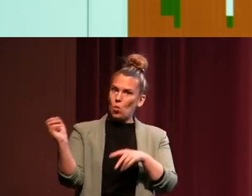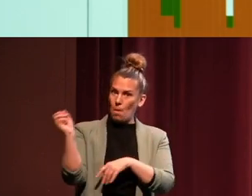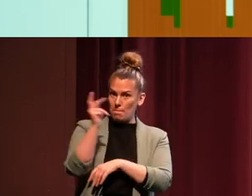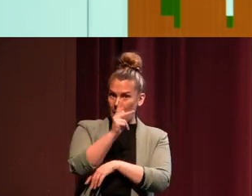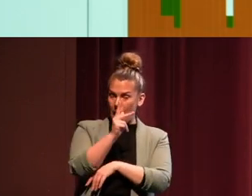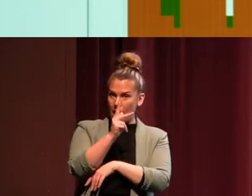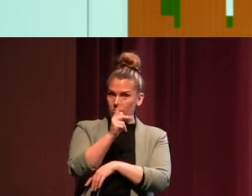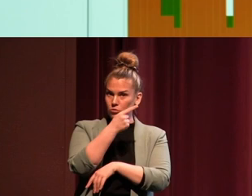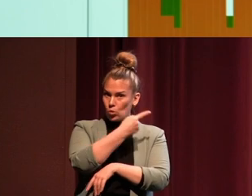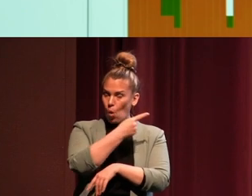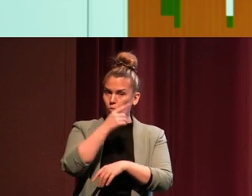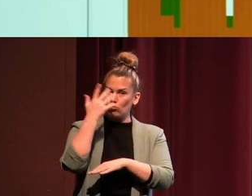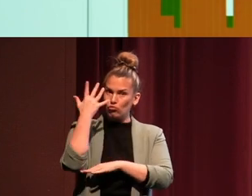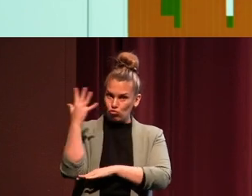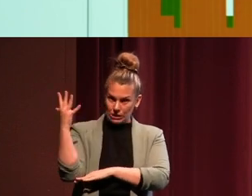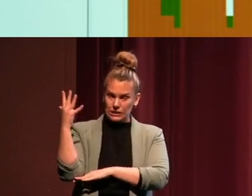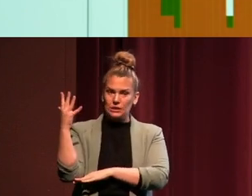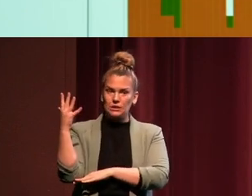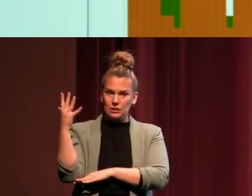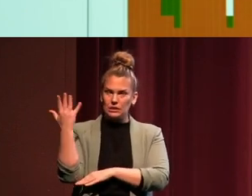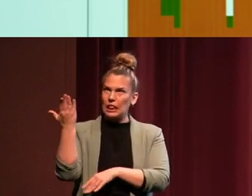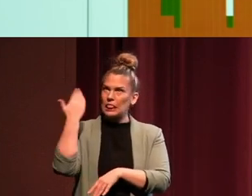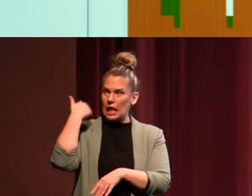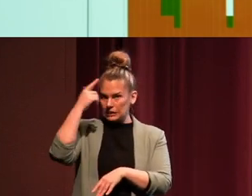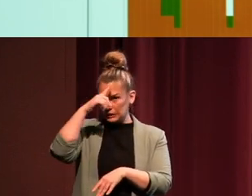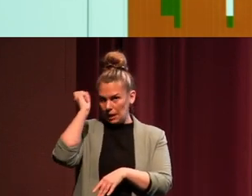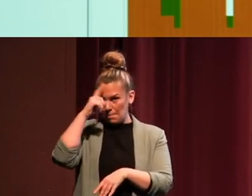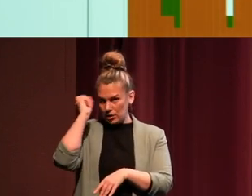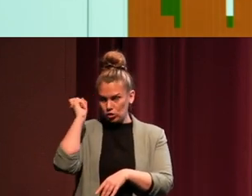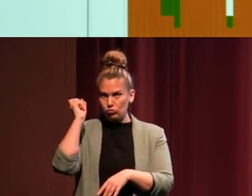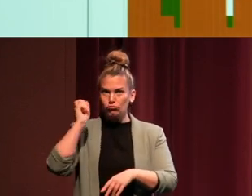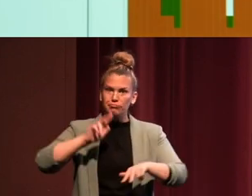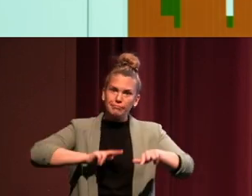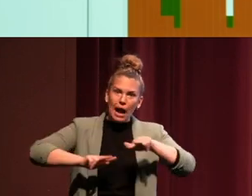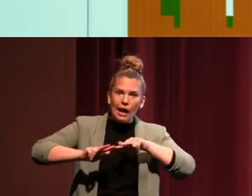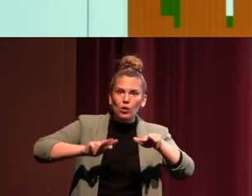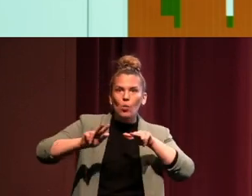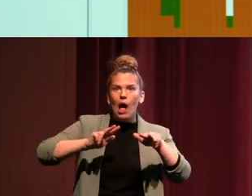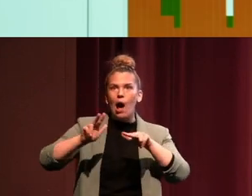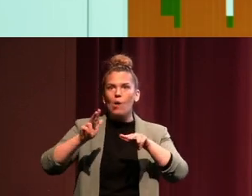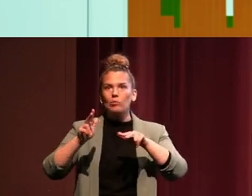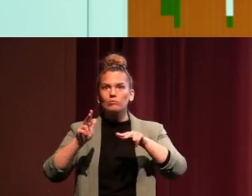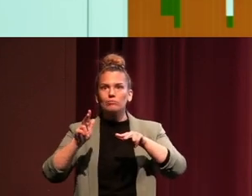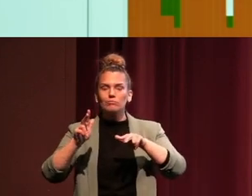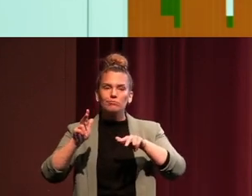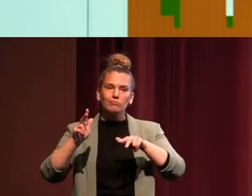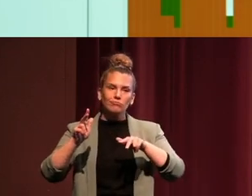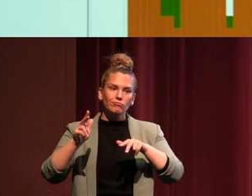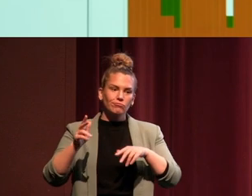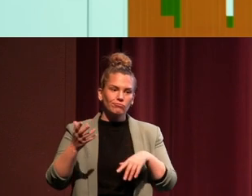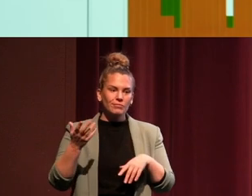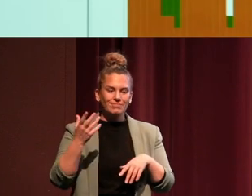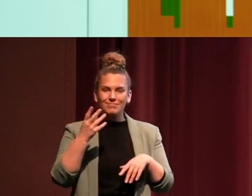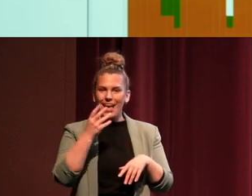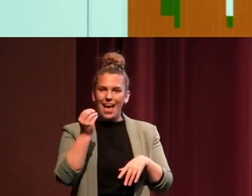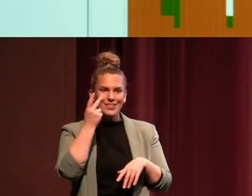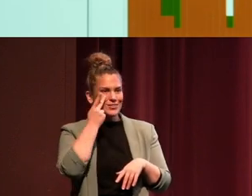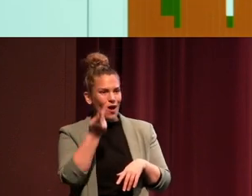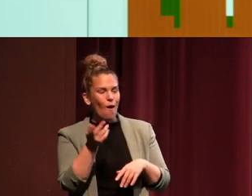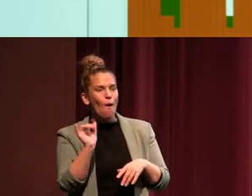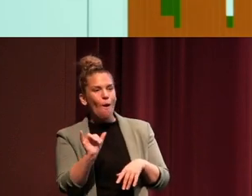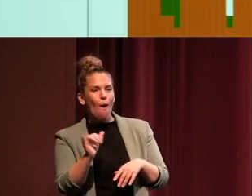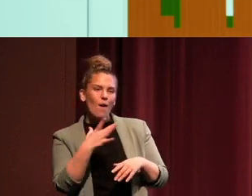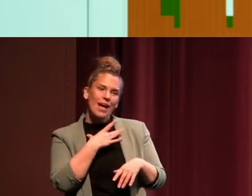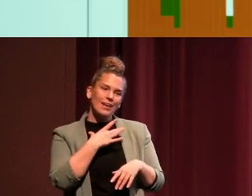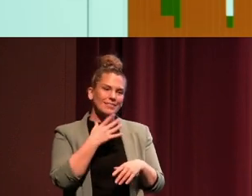these trees last summer, hiked around and relocated them all. It was like visiting old friends.